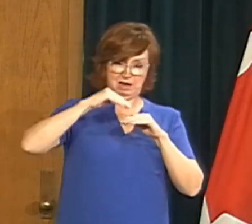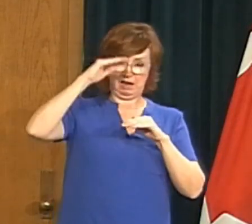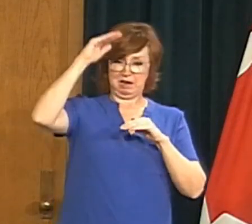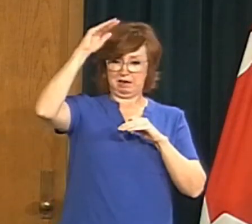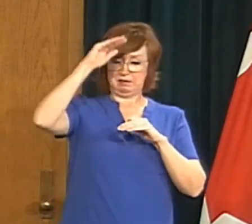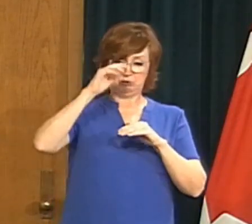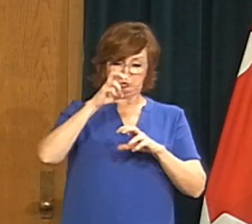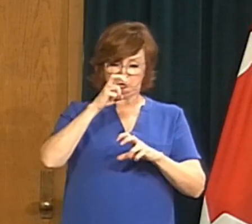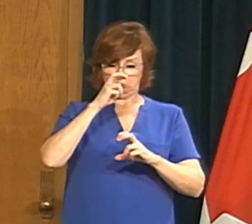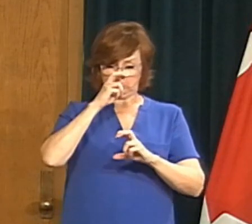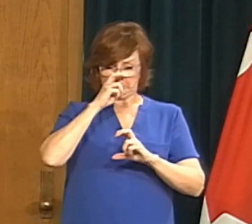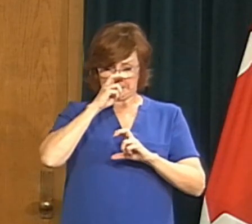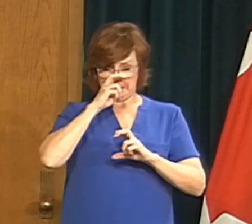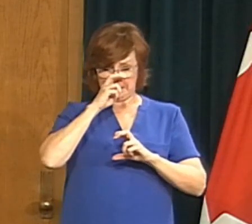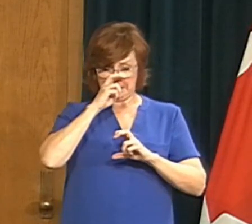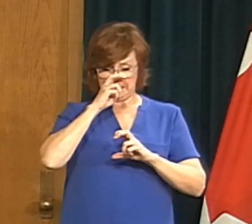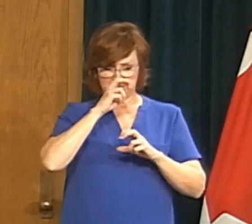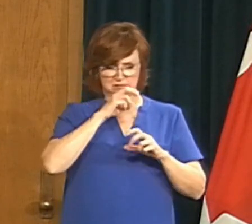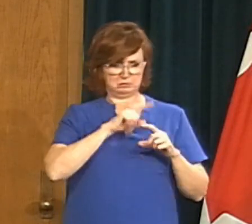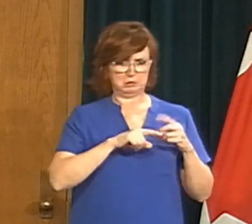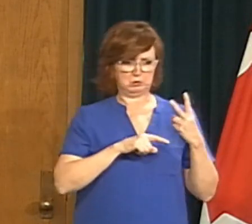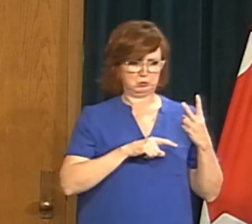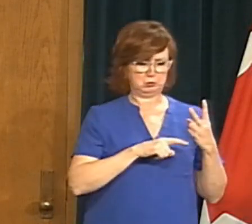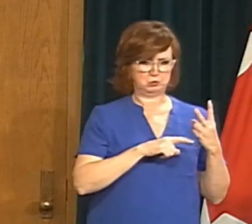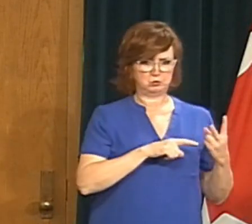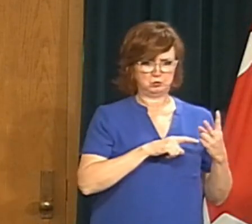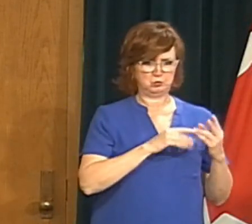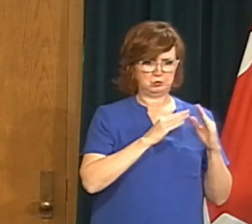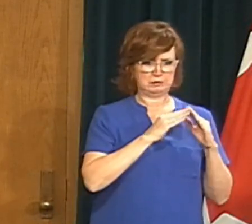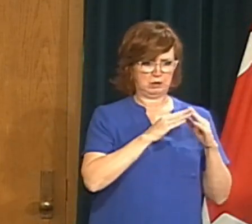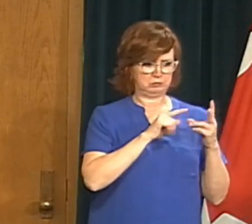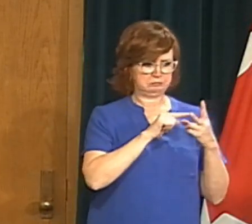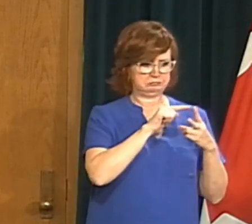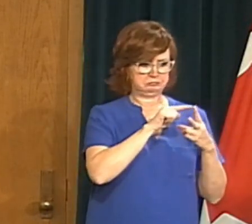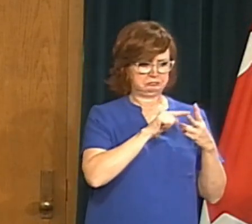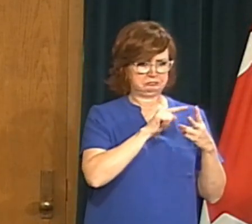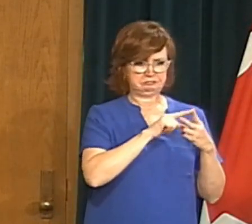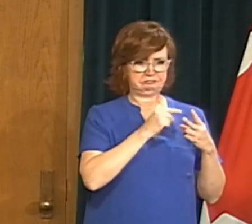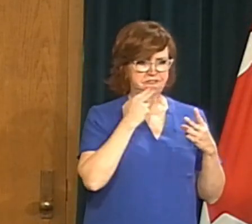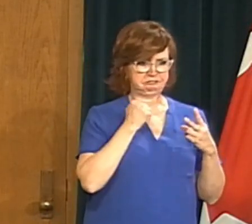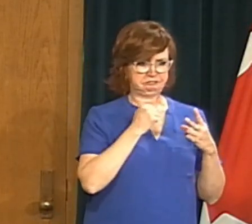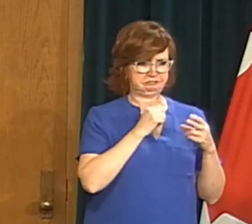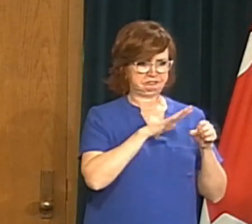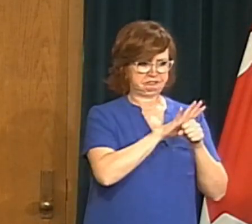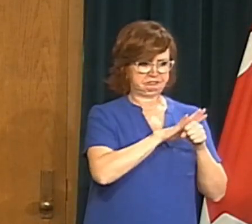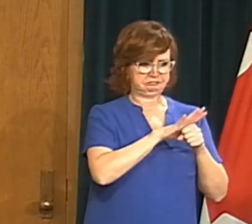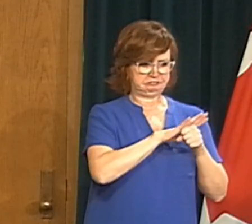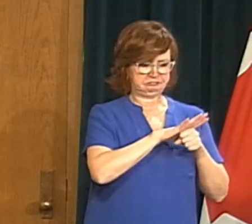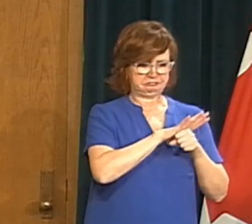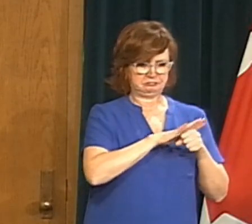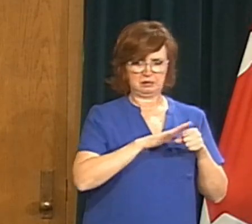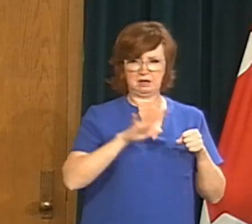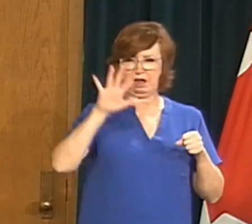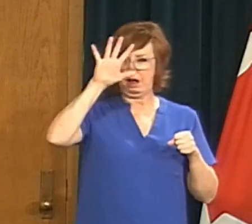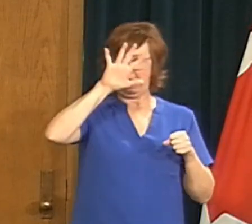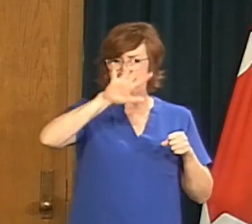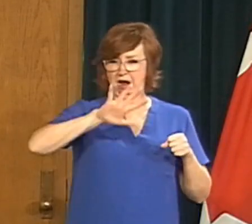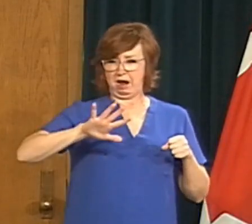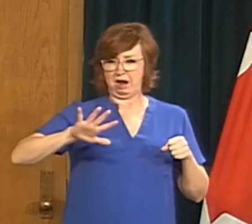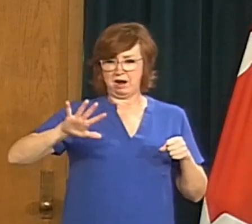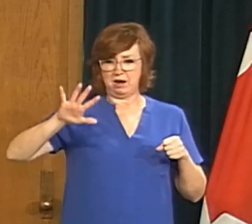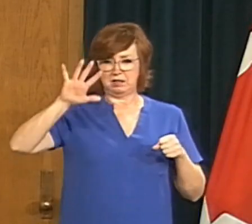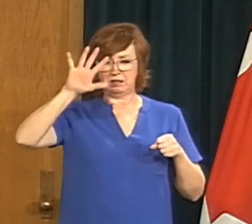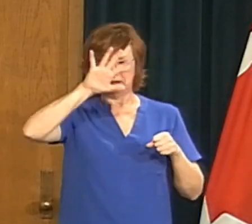these tight restrictions when the cases so far are very much kind of concentrated in the Loche area? Due to